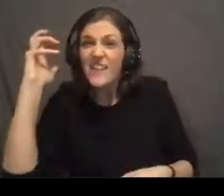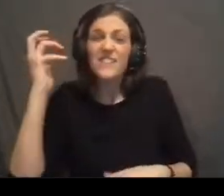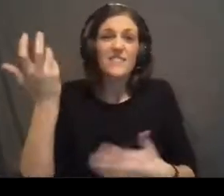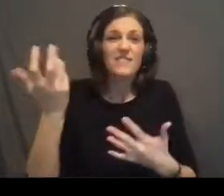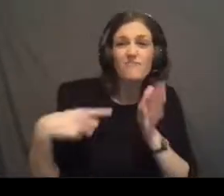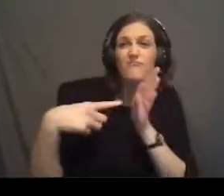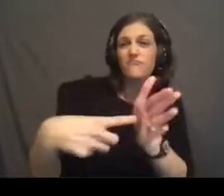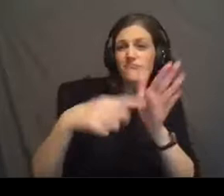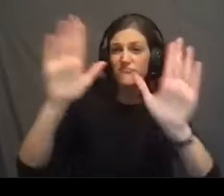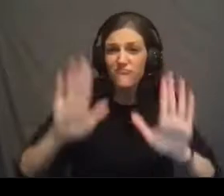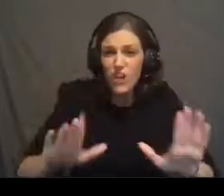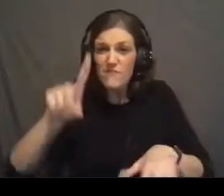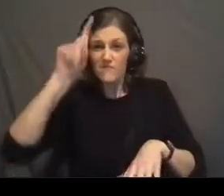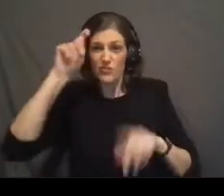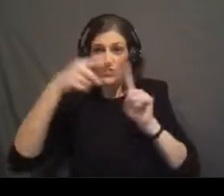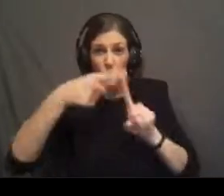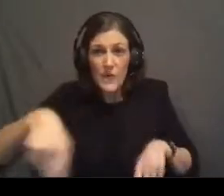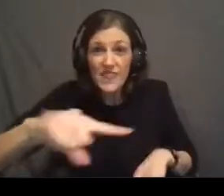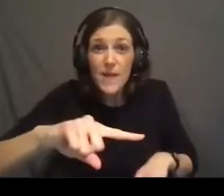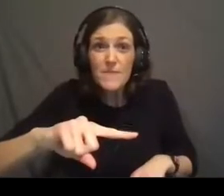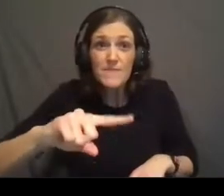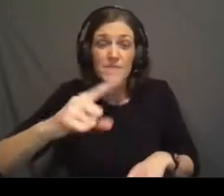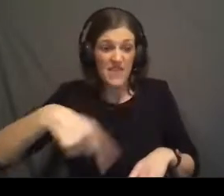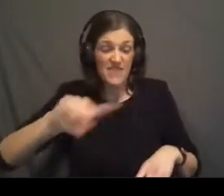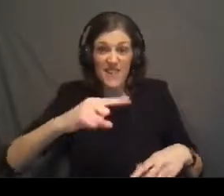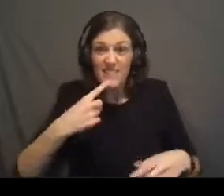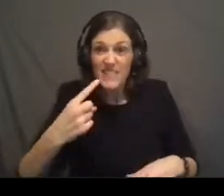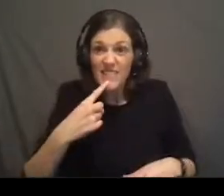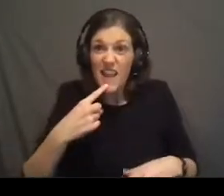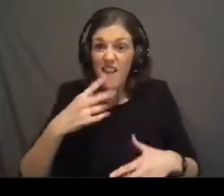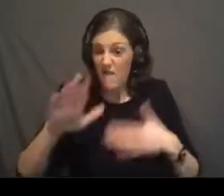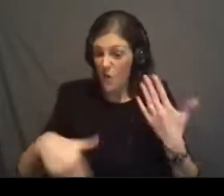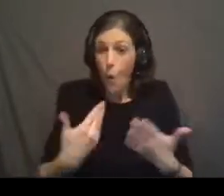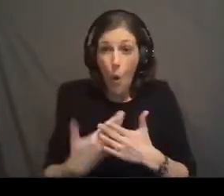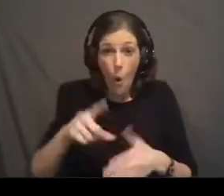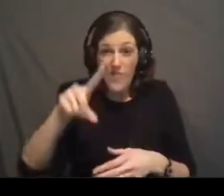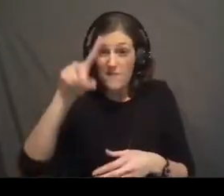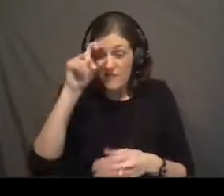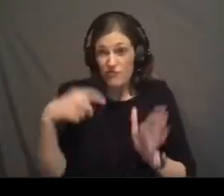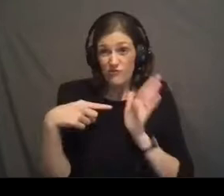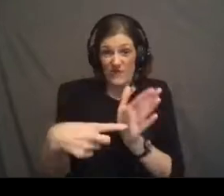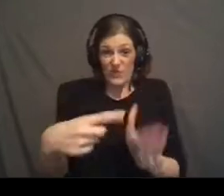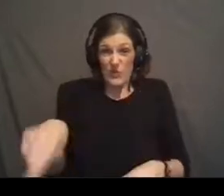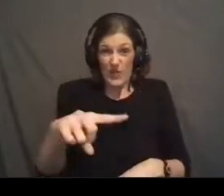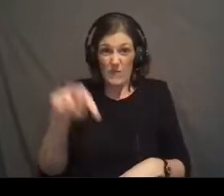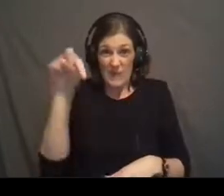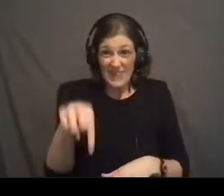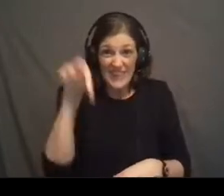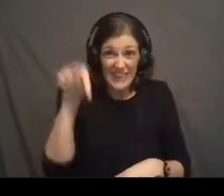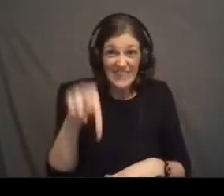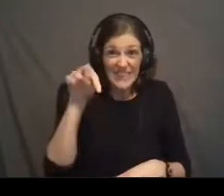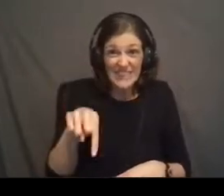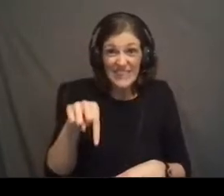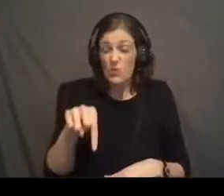revealed great mysteries to them. And they claimed that of all the mysteries revealed to them, this